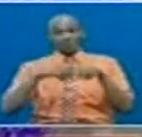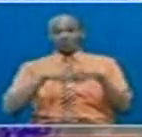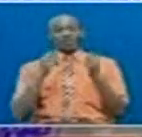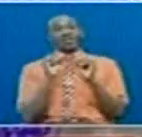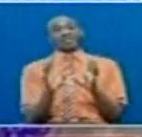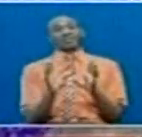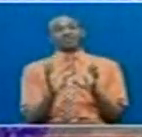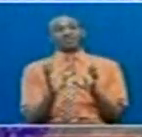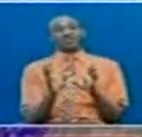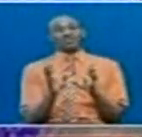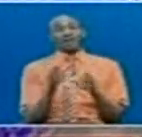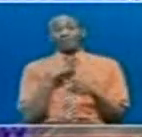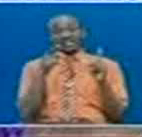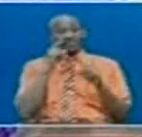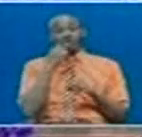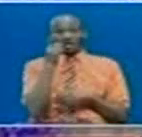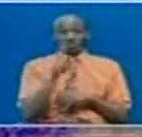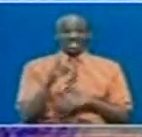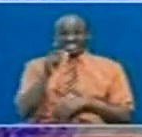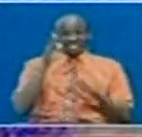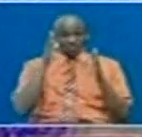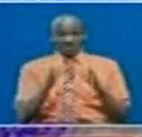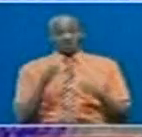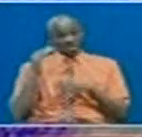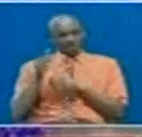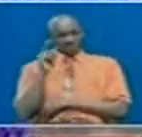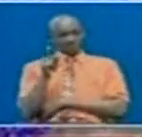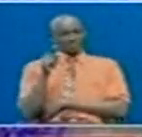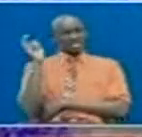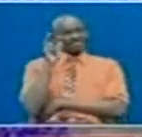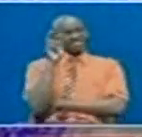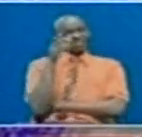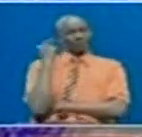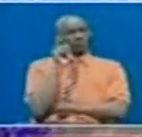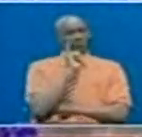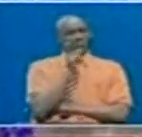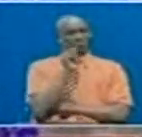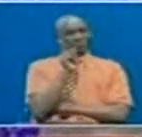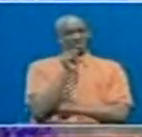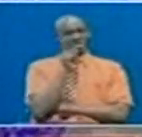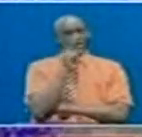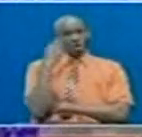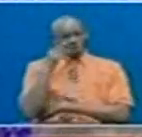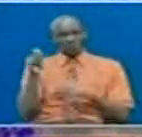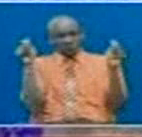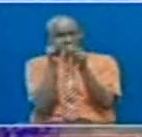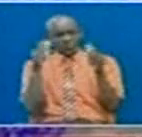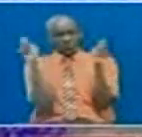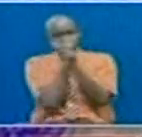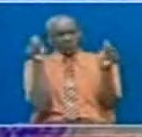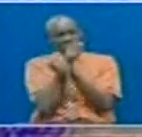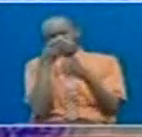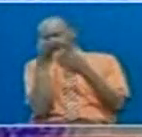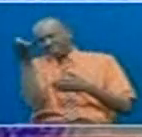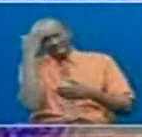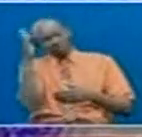going to allow people to say, this guy who's in my neighborhood, I've never seen him before. He keeps shutting his curtains and there's something he's doing. I don't know